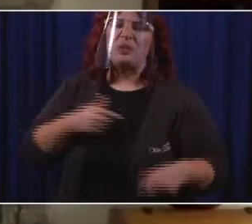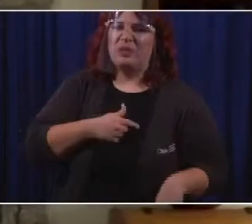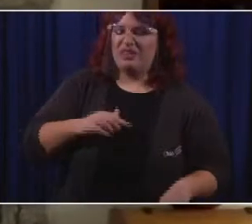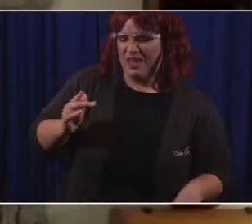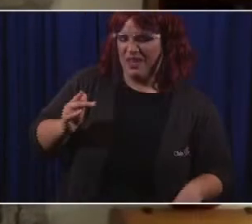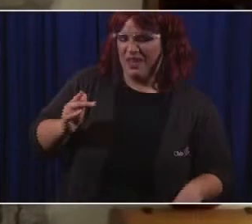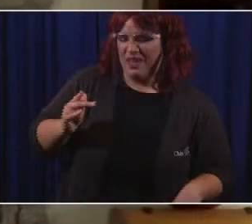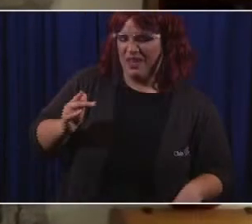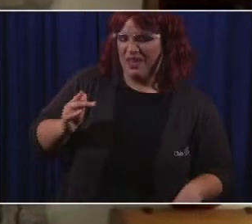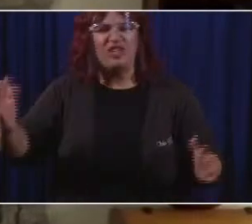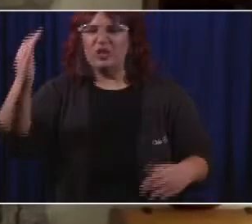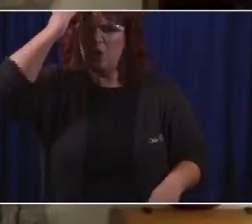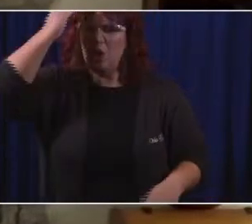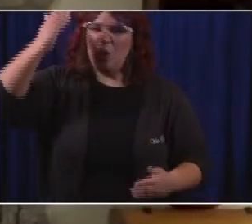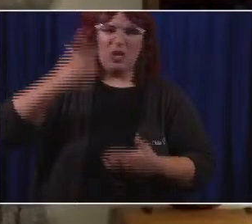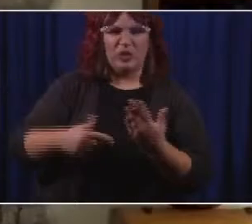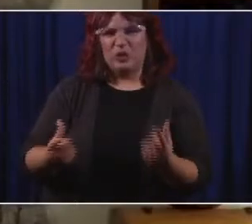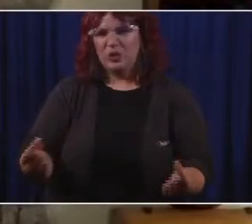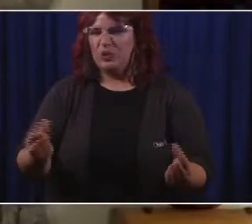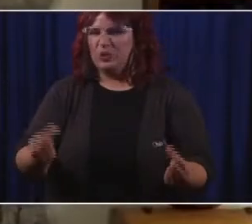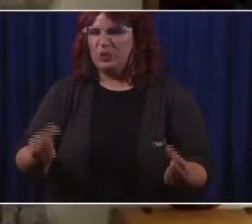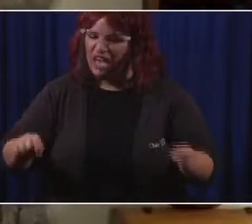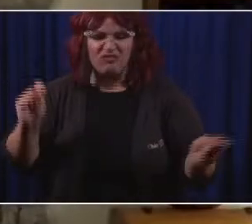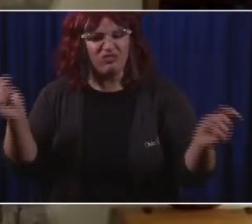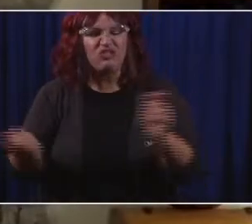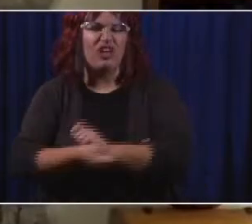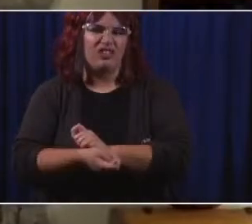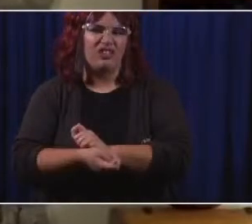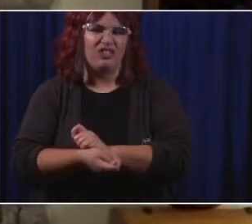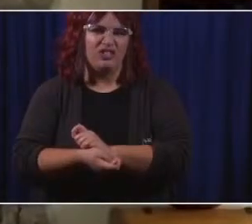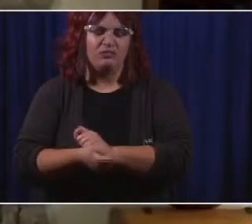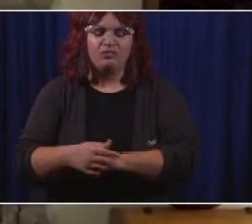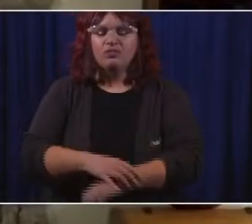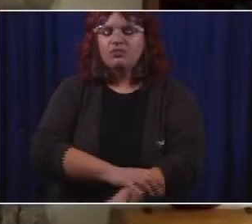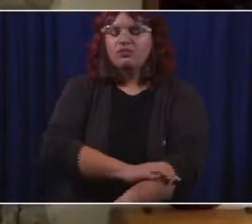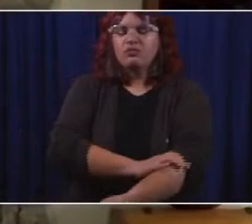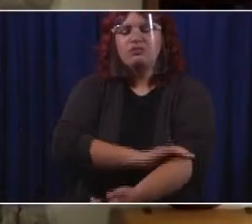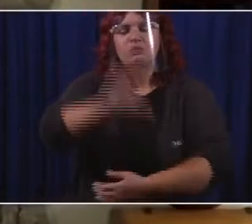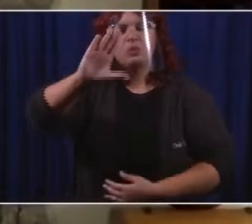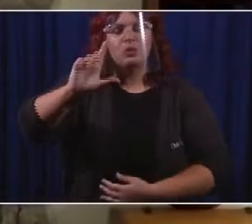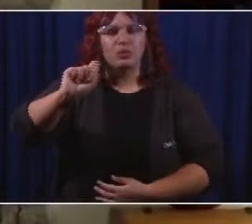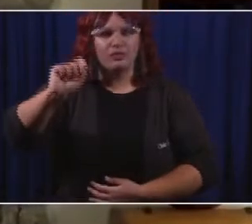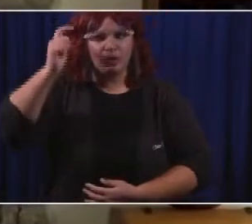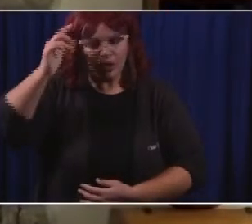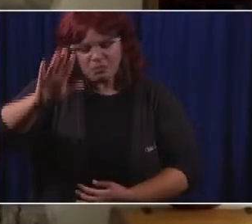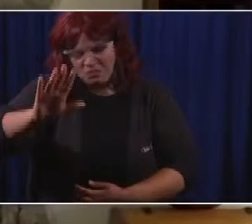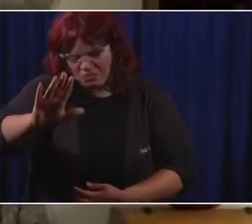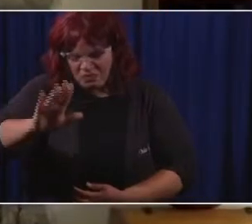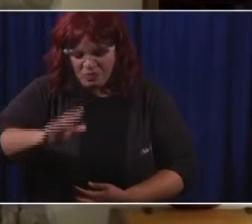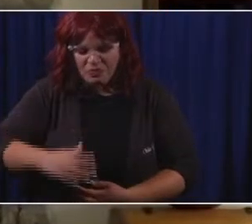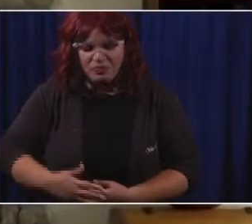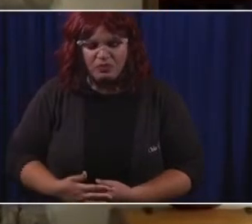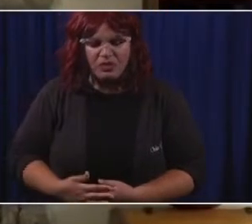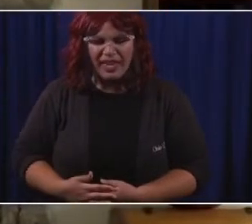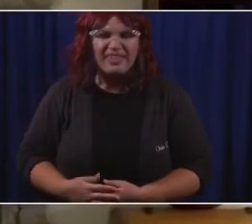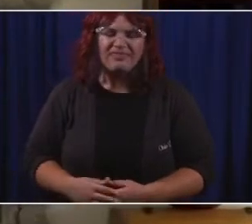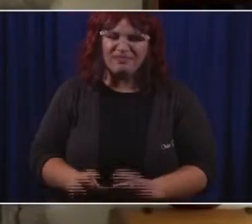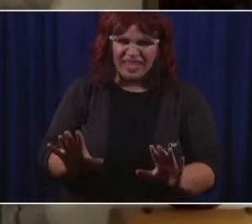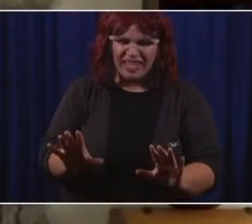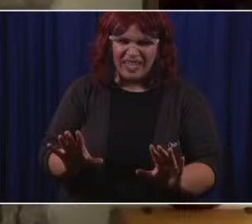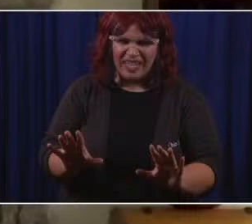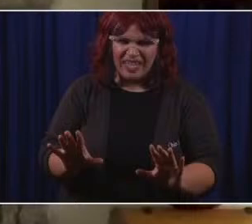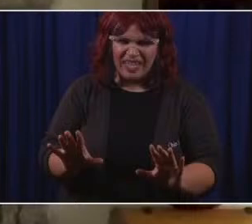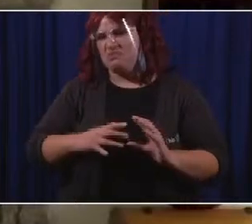again. Governor, if I could add to that answer, the place that the governor highlighted earlier